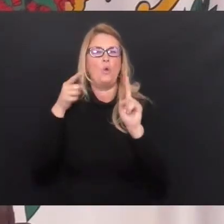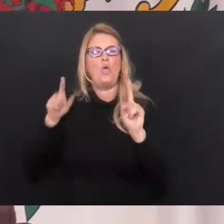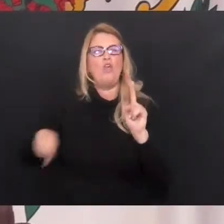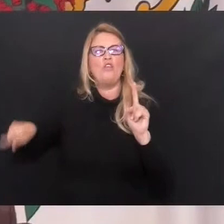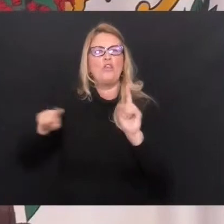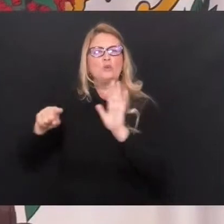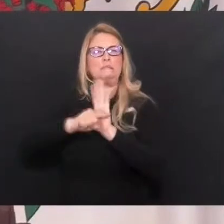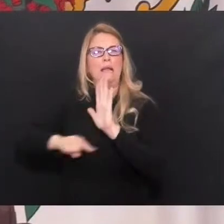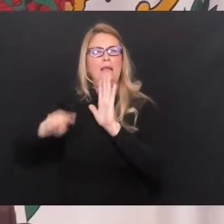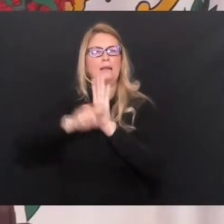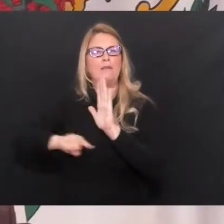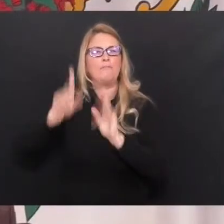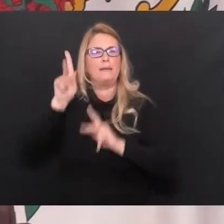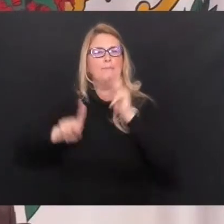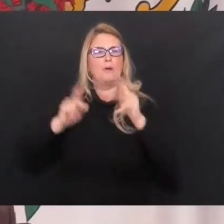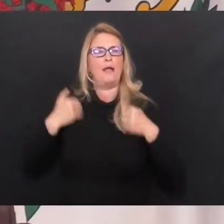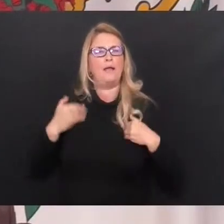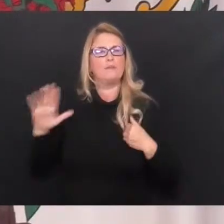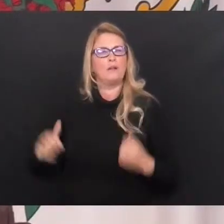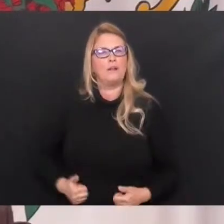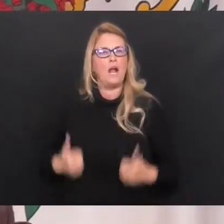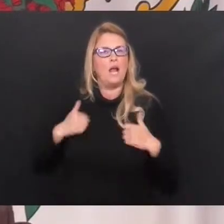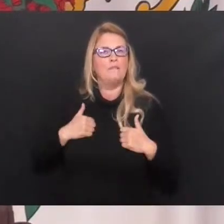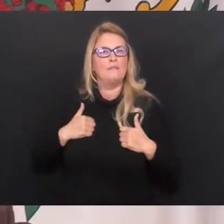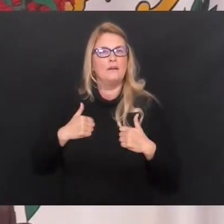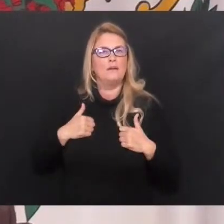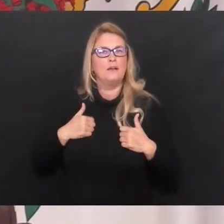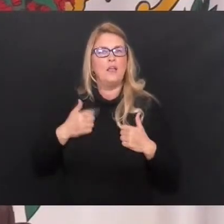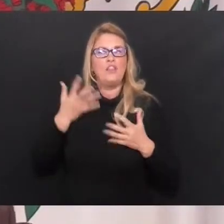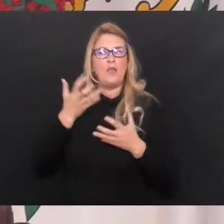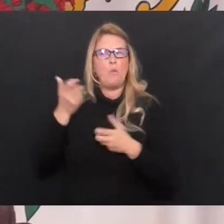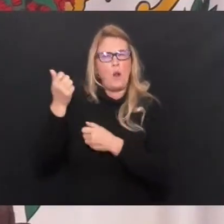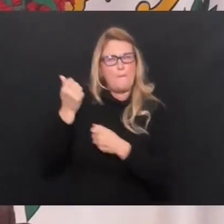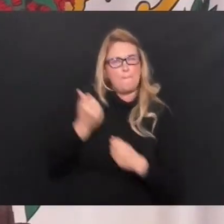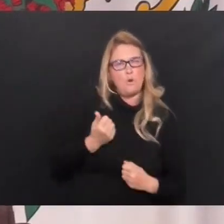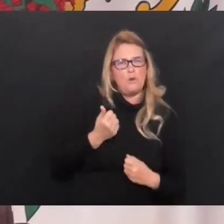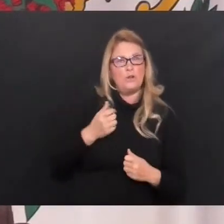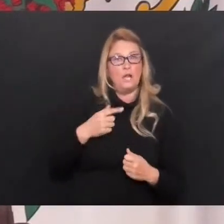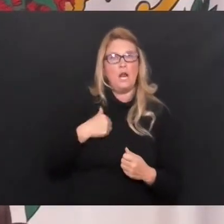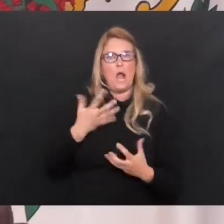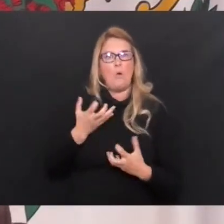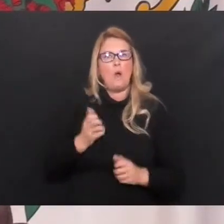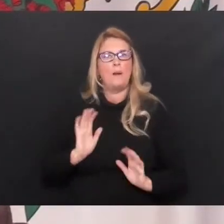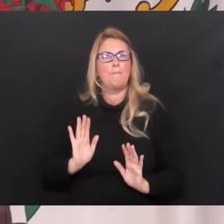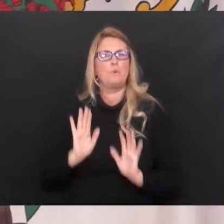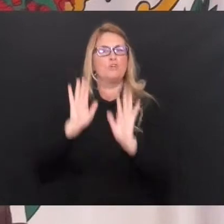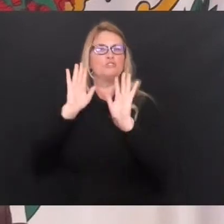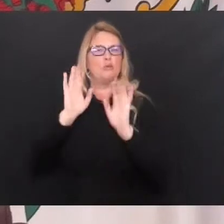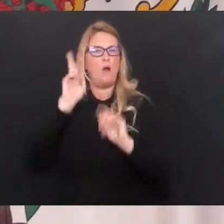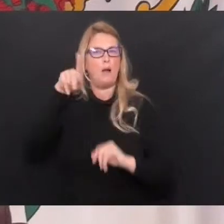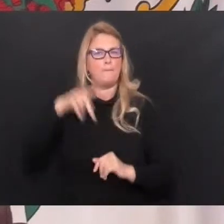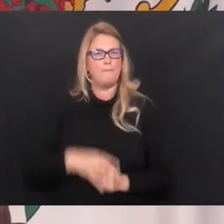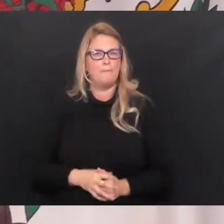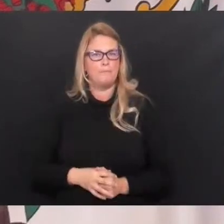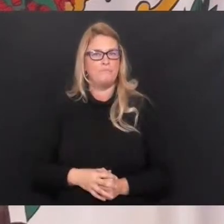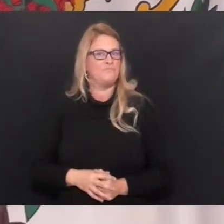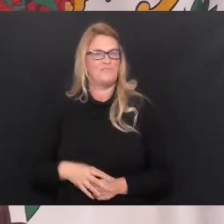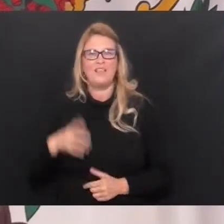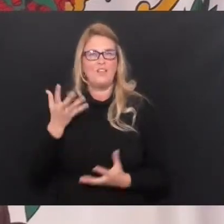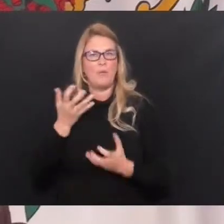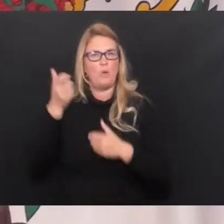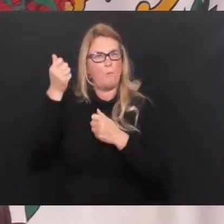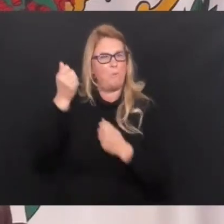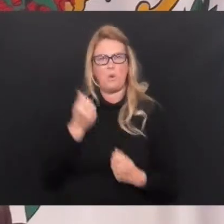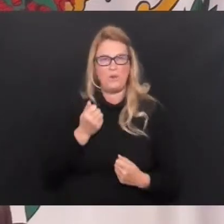pull you down all the time. I want to turn you loose to do all the greatness that I know you can do. They want to just pull you